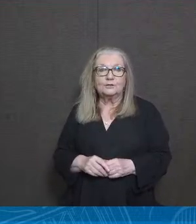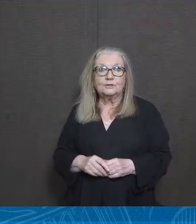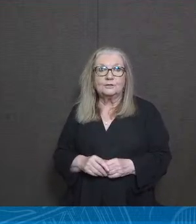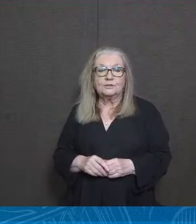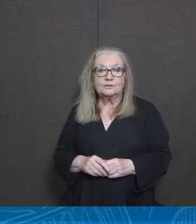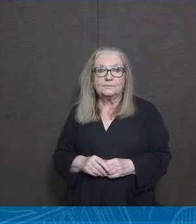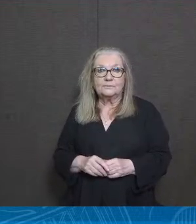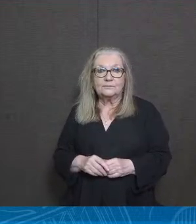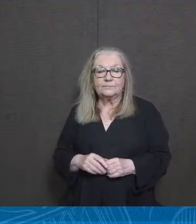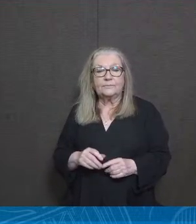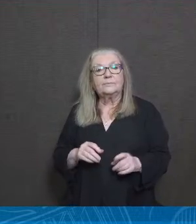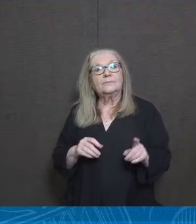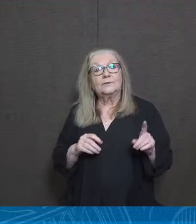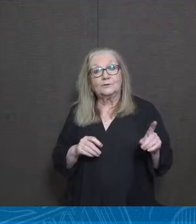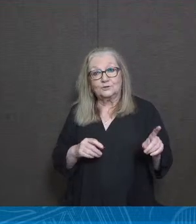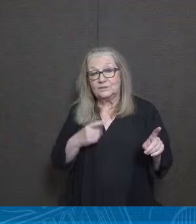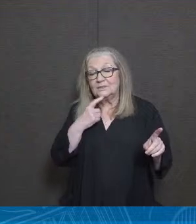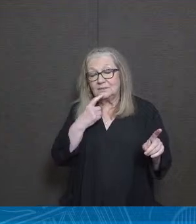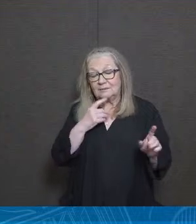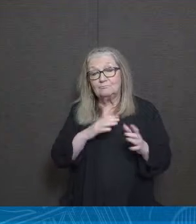I mean, she said a lot already.